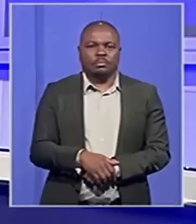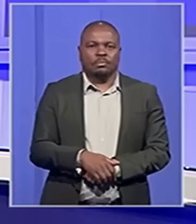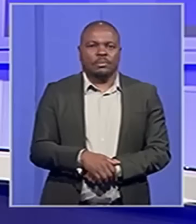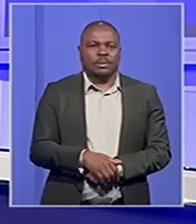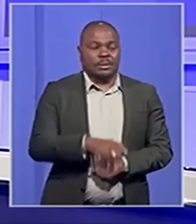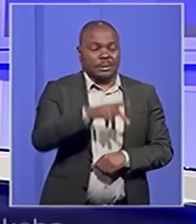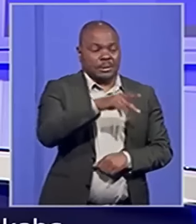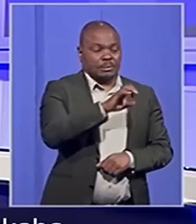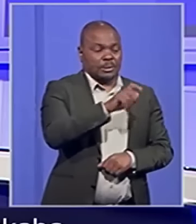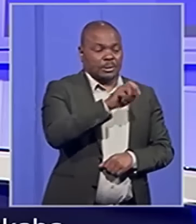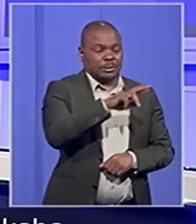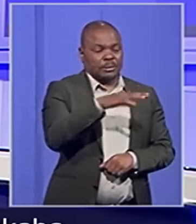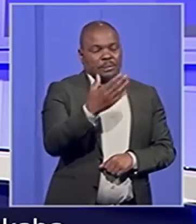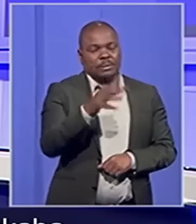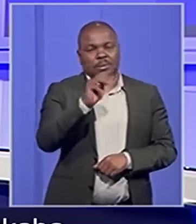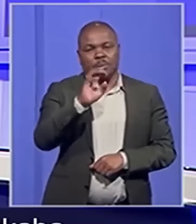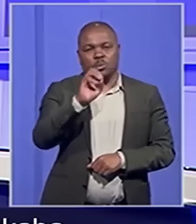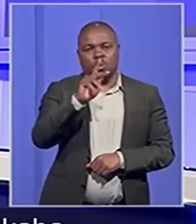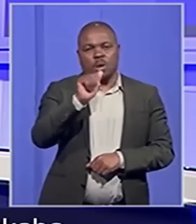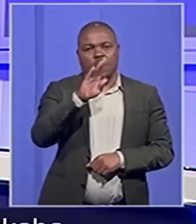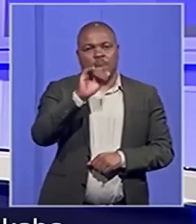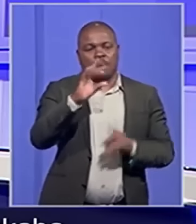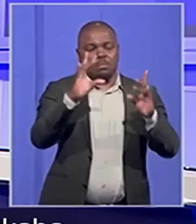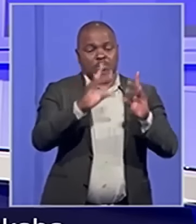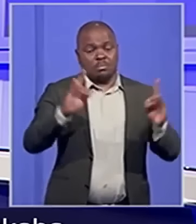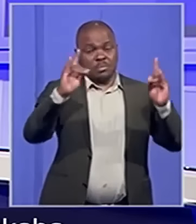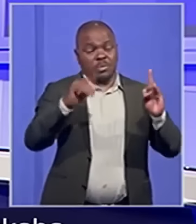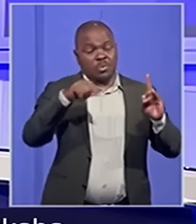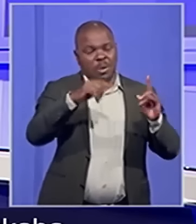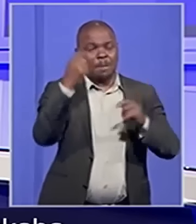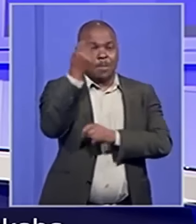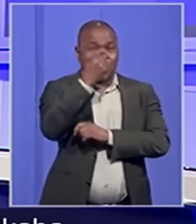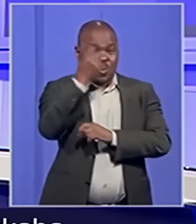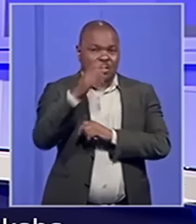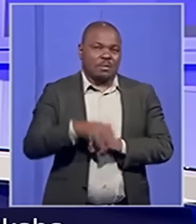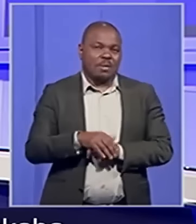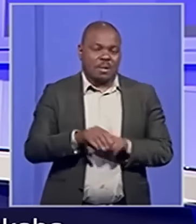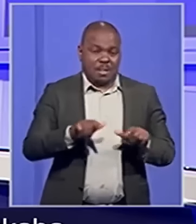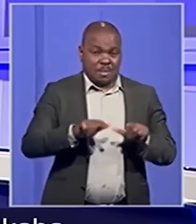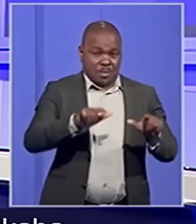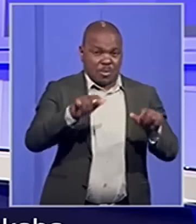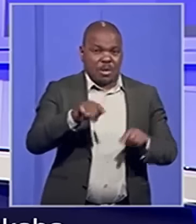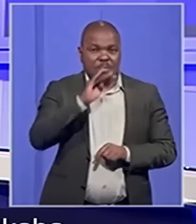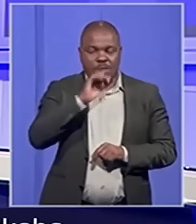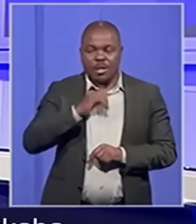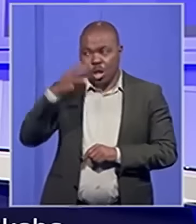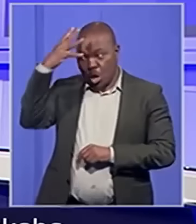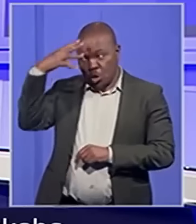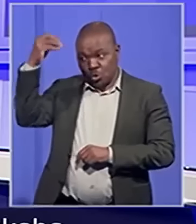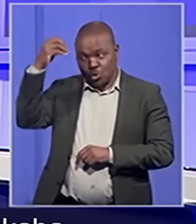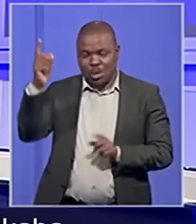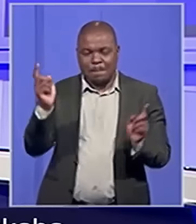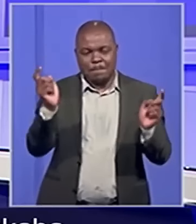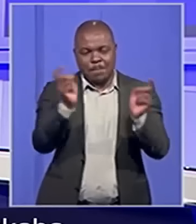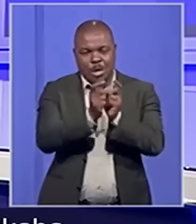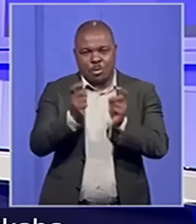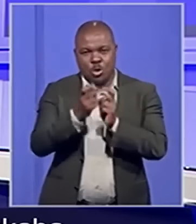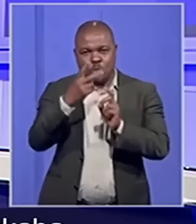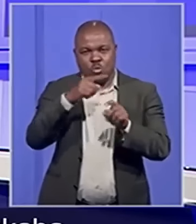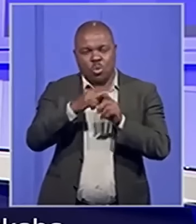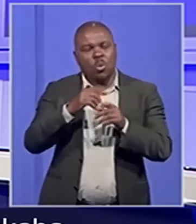Lepatlelo la Peter Mokaba ka Polokwane provinceng ya Limpopo le tla swara dibapadi tša mafelelo tše 2 tša Lesotho tša magoraditsela go sebjana